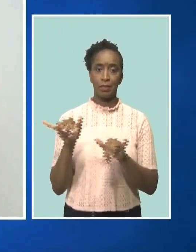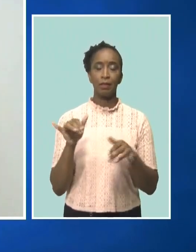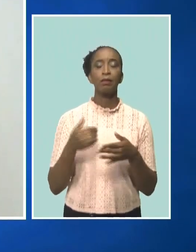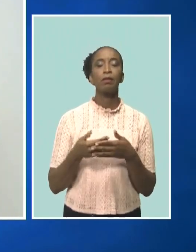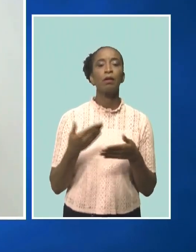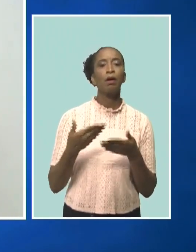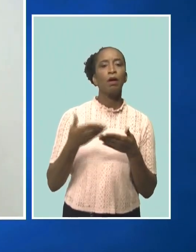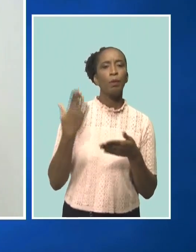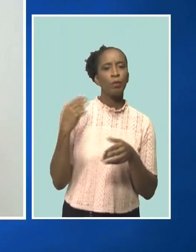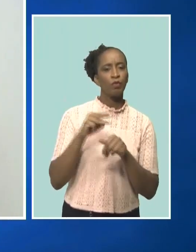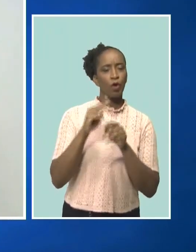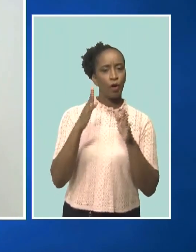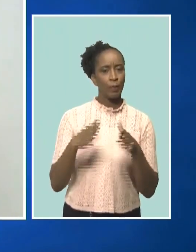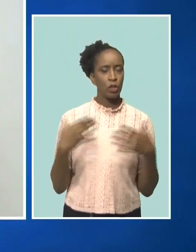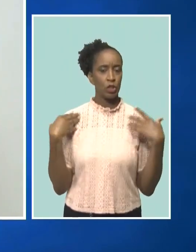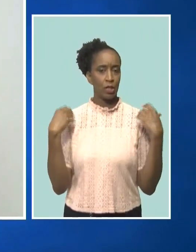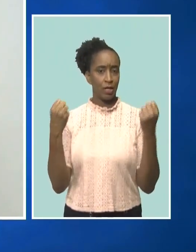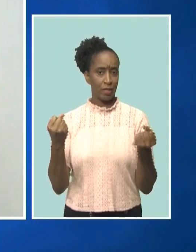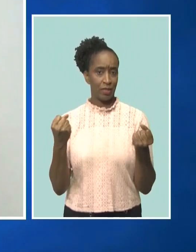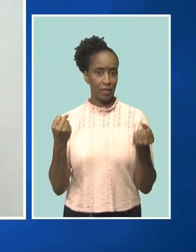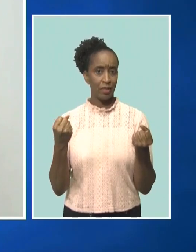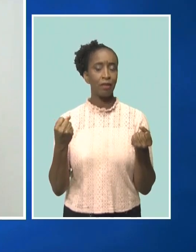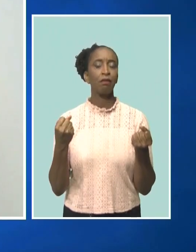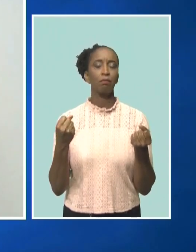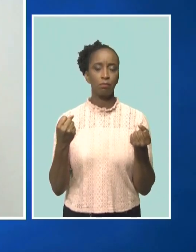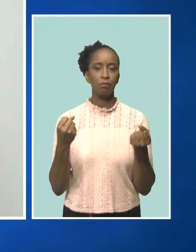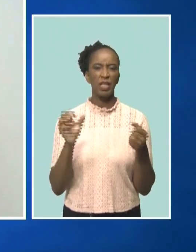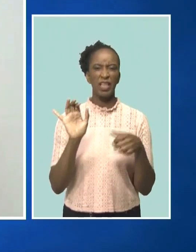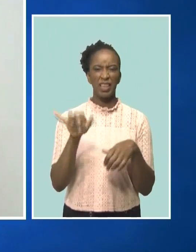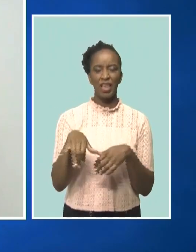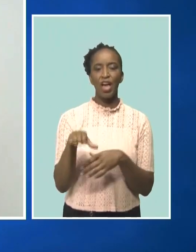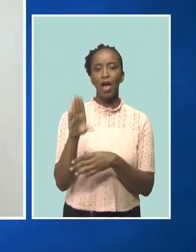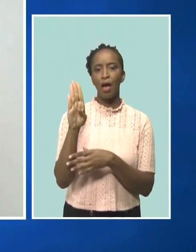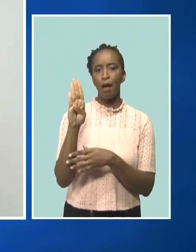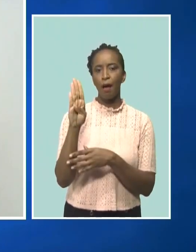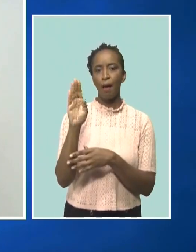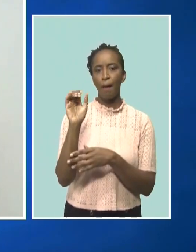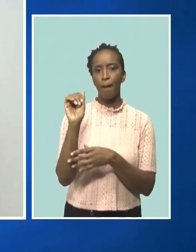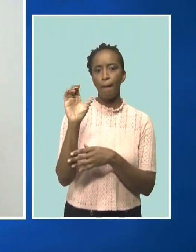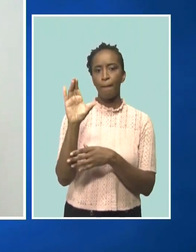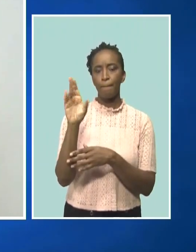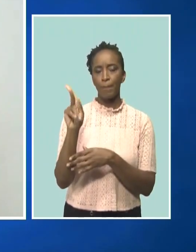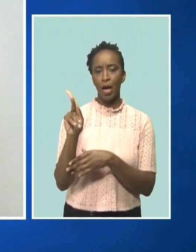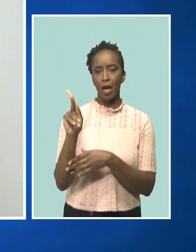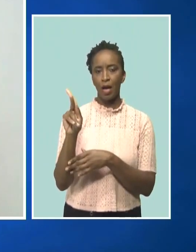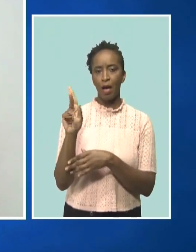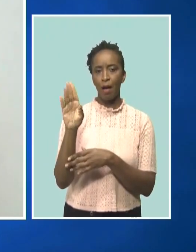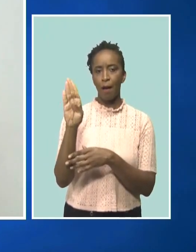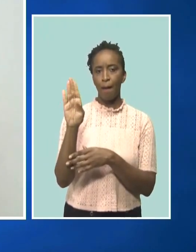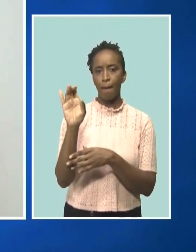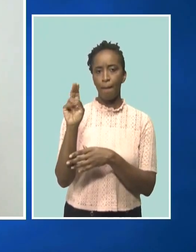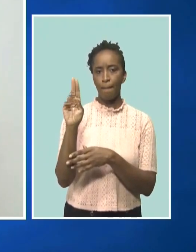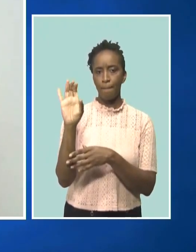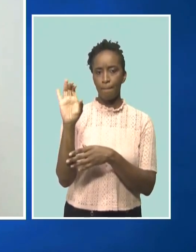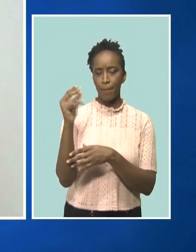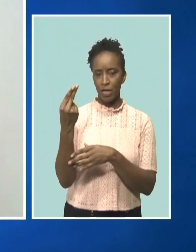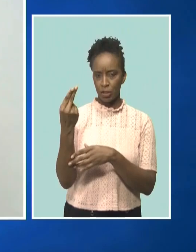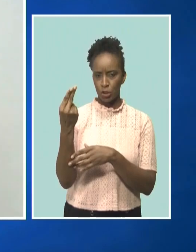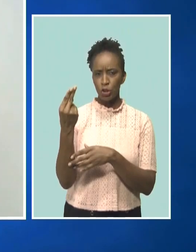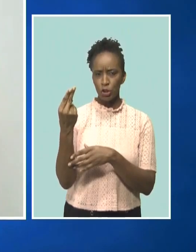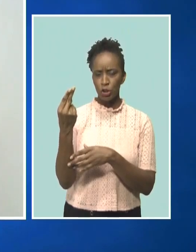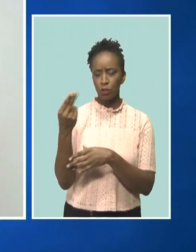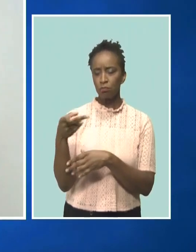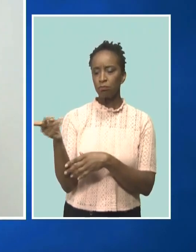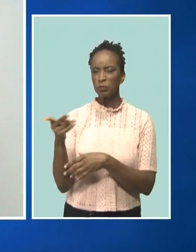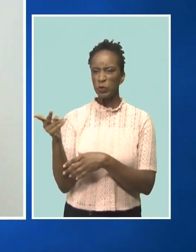former Minister of Health, on the backbench, and I think that the two of them will be people who have an interest in politics, a commitment to the